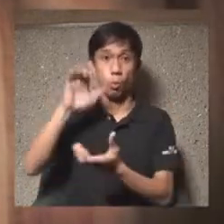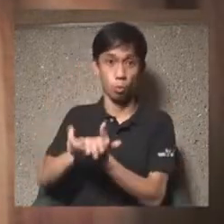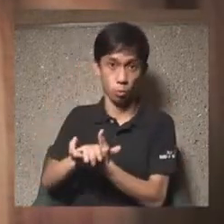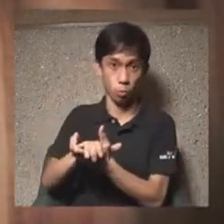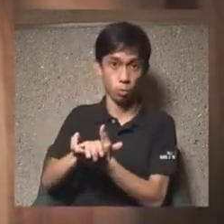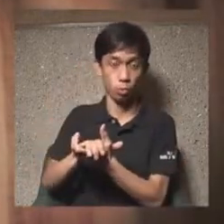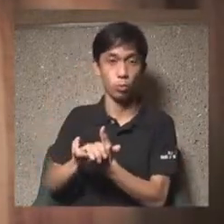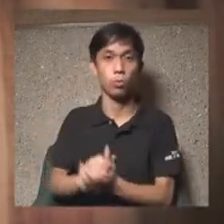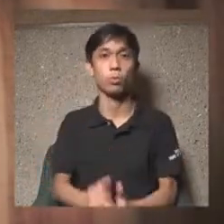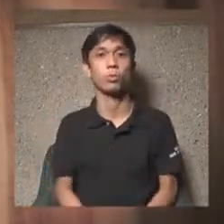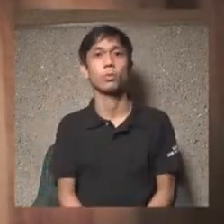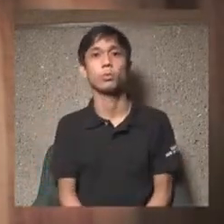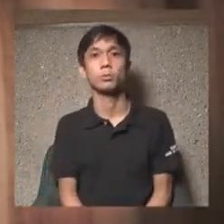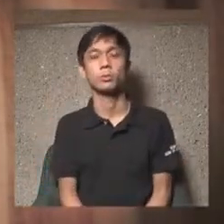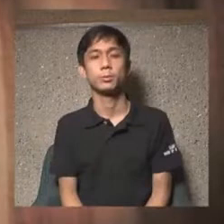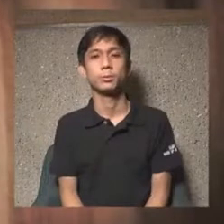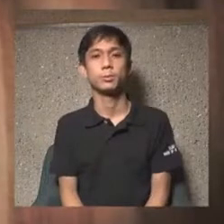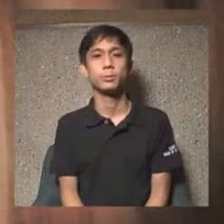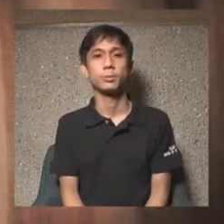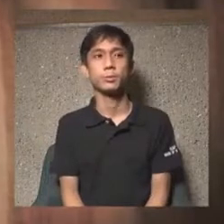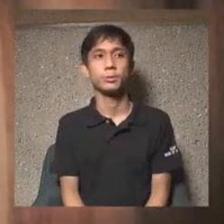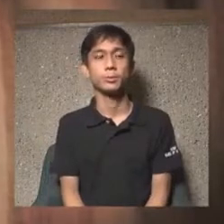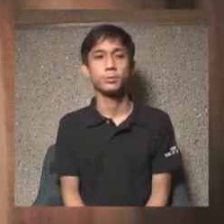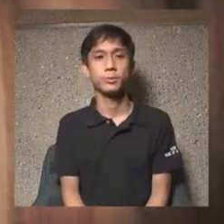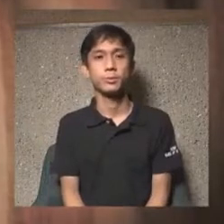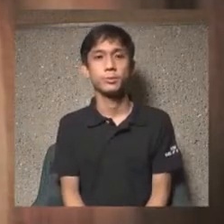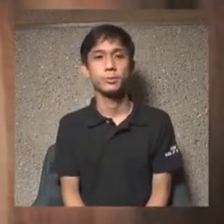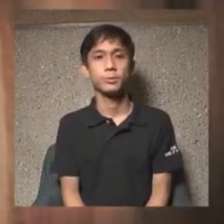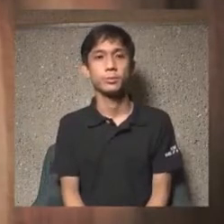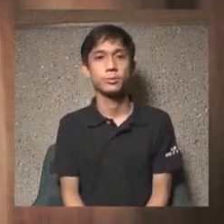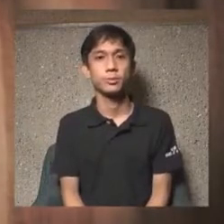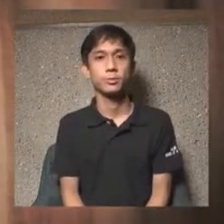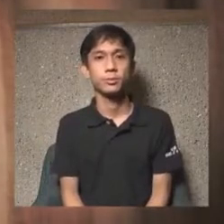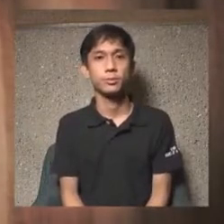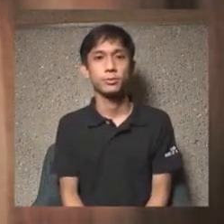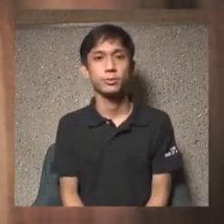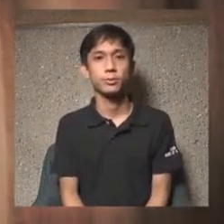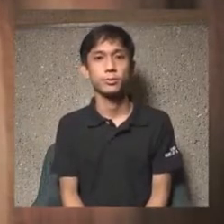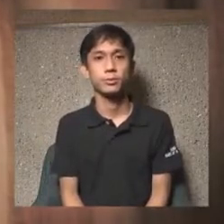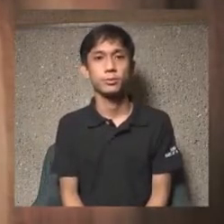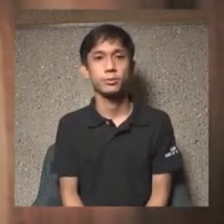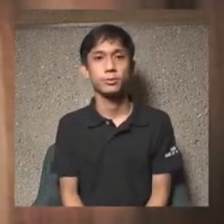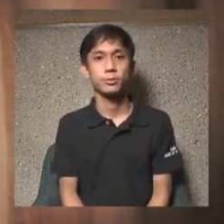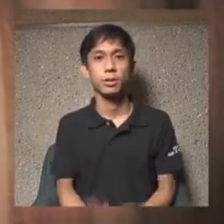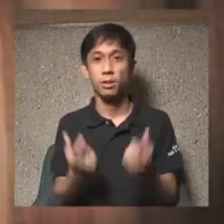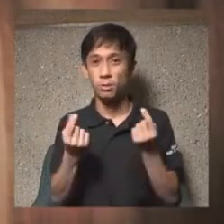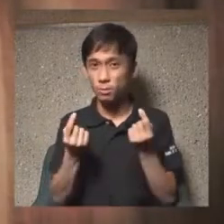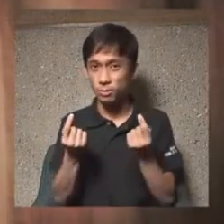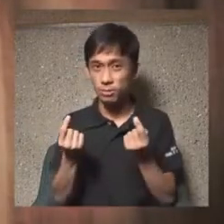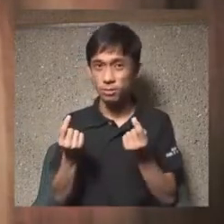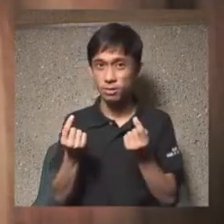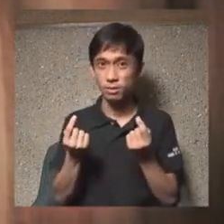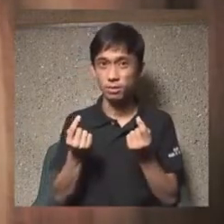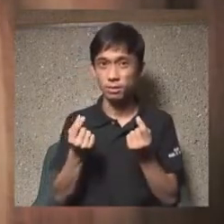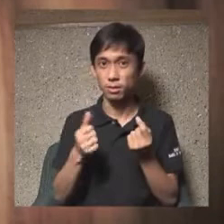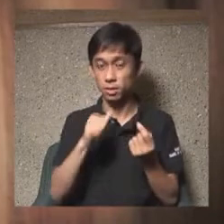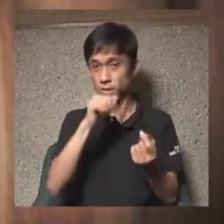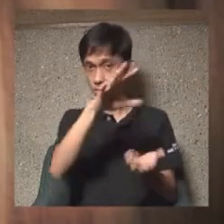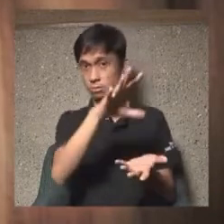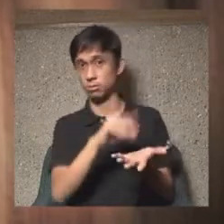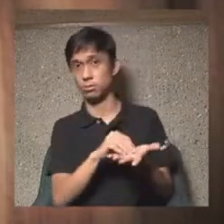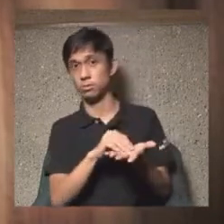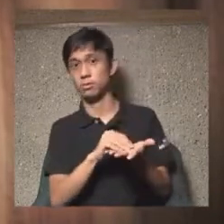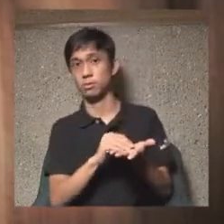the way, this is not going to be taken literally. It's not a historical book. It's not history. It's a